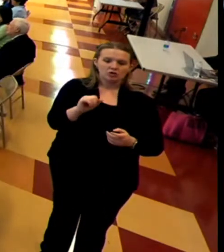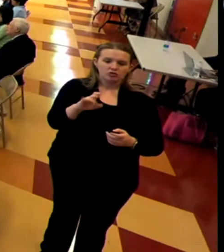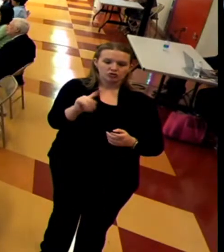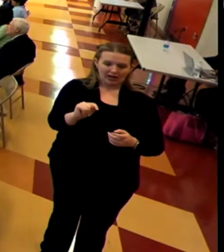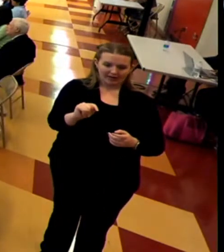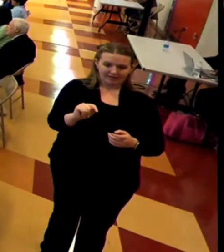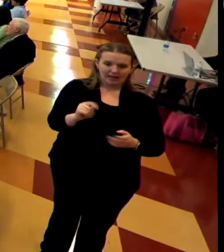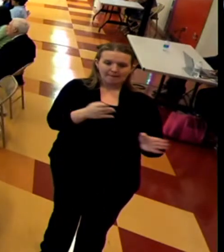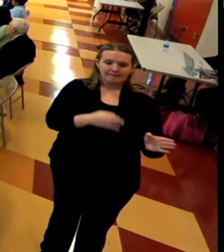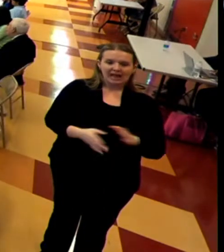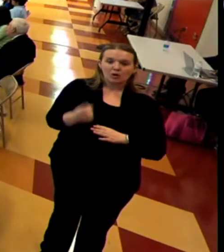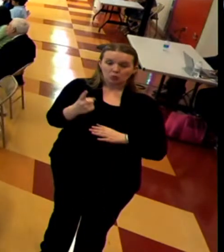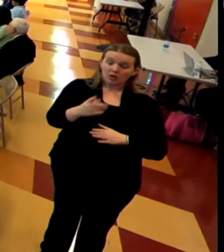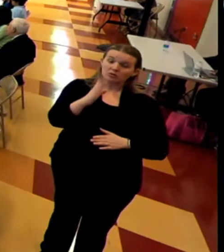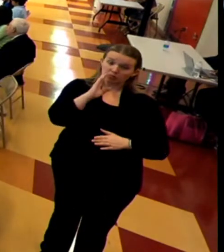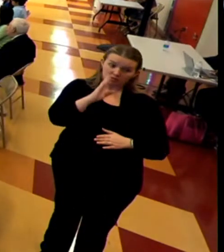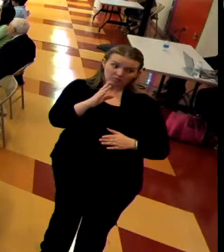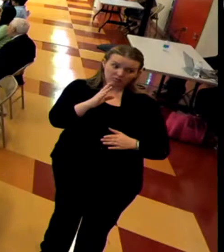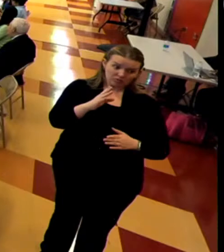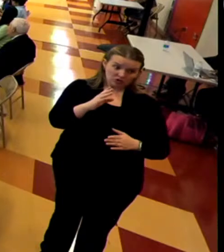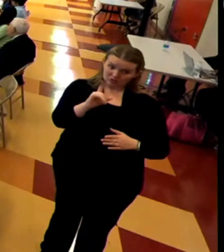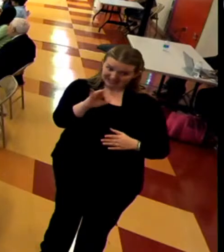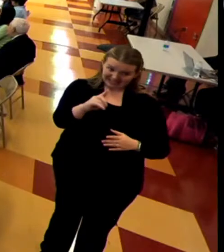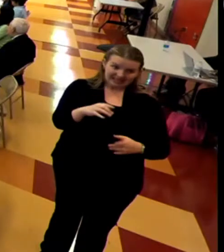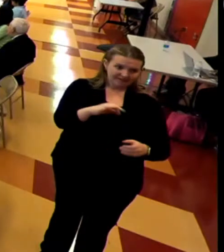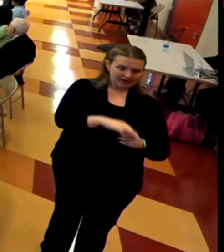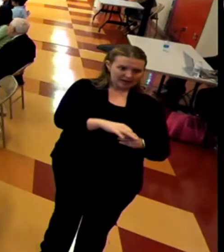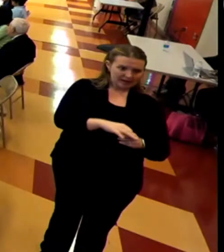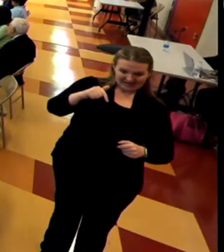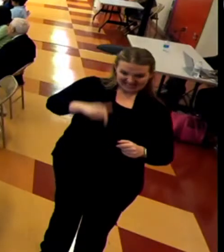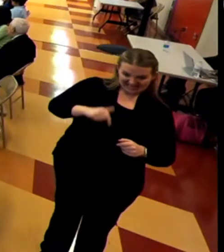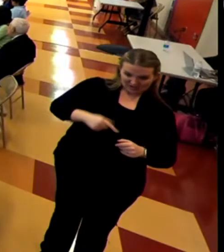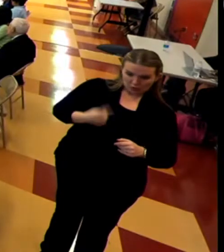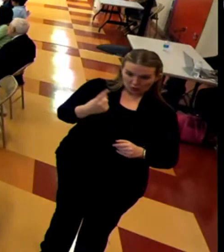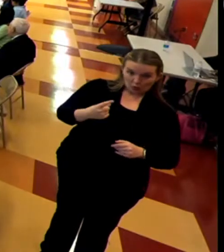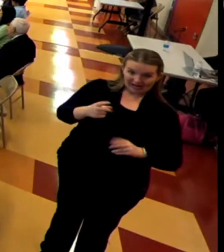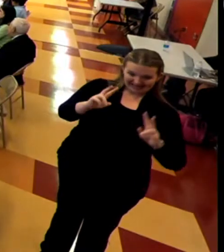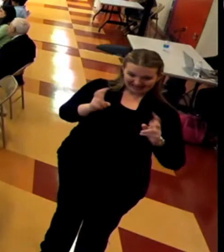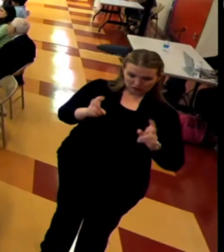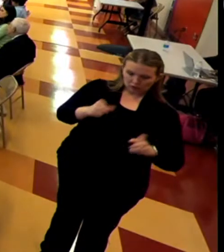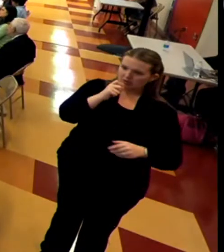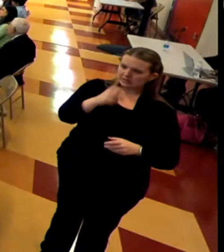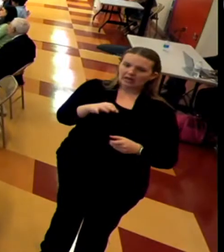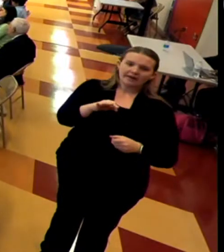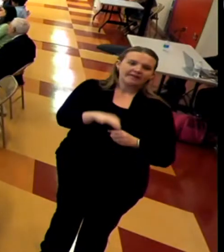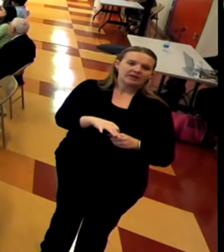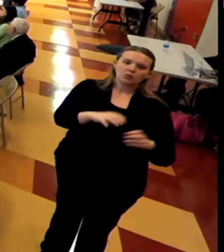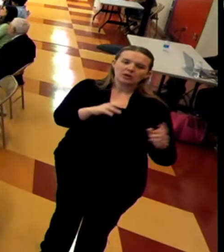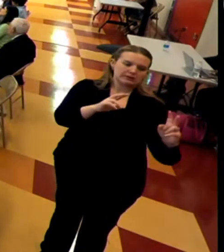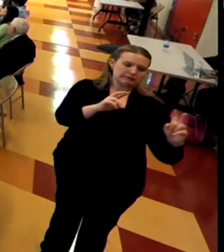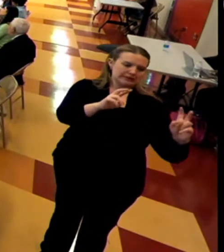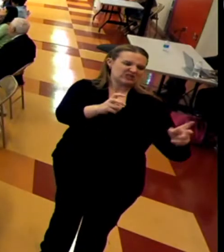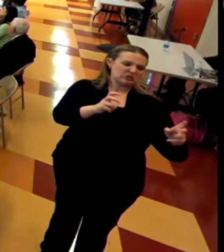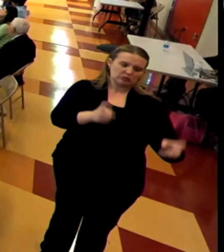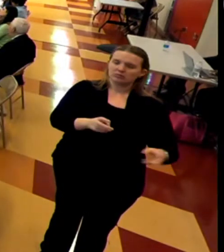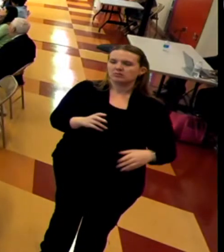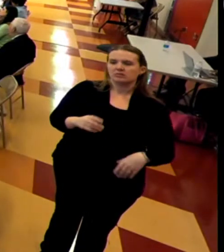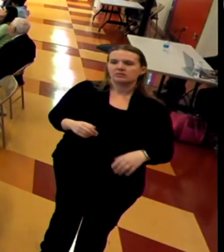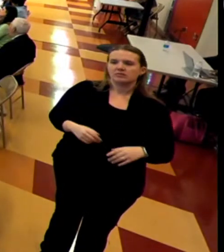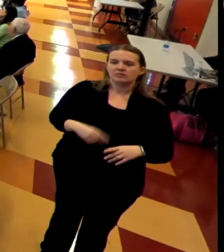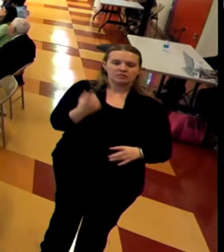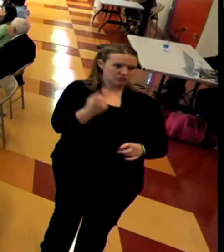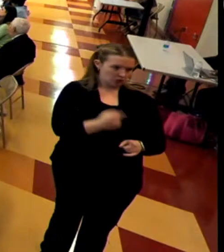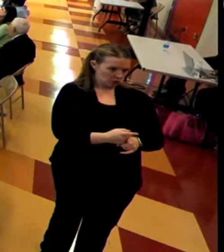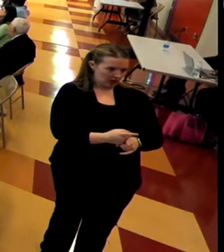Correct. No, this individual issue Change was not voted was not on. voted upon as an individual issue. Correct.